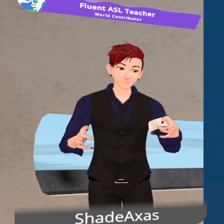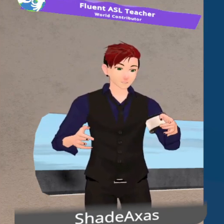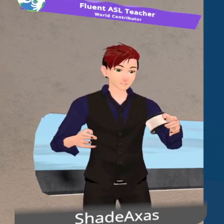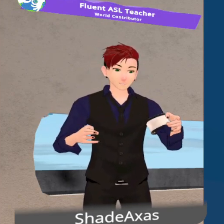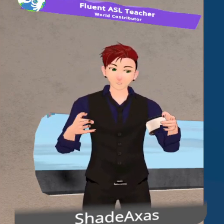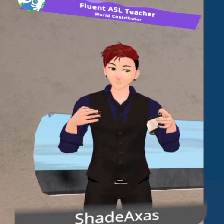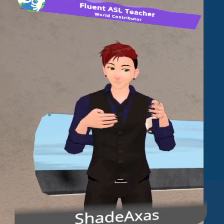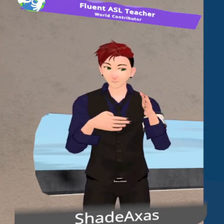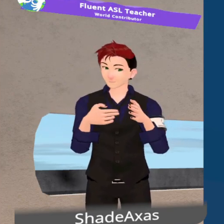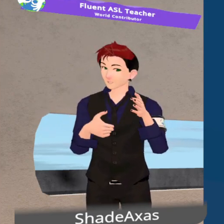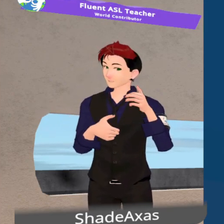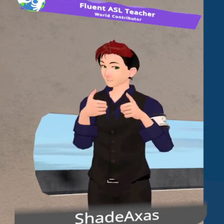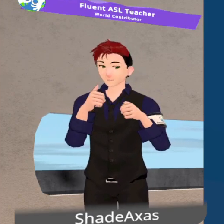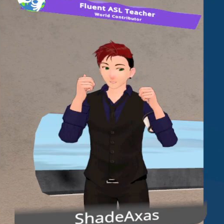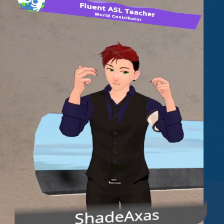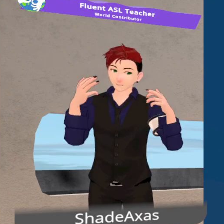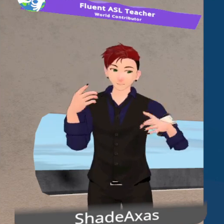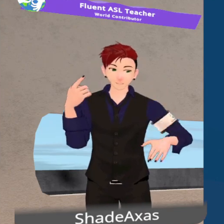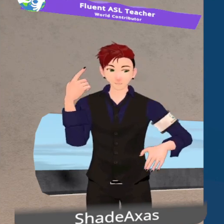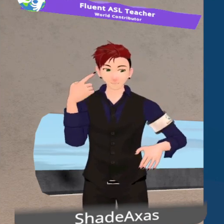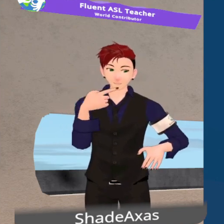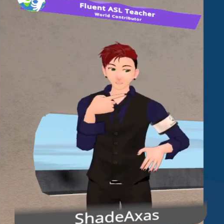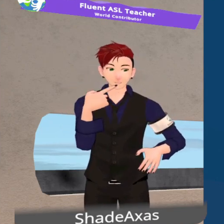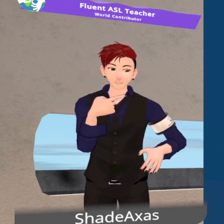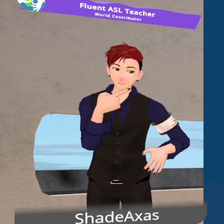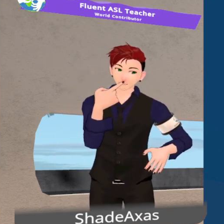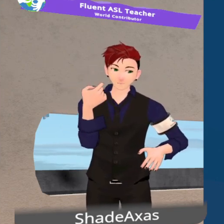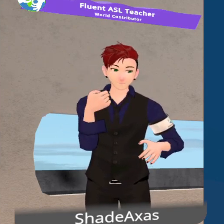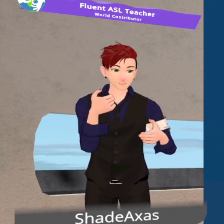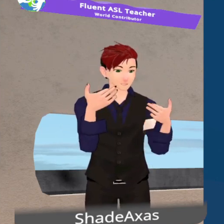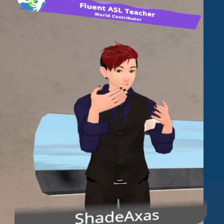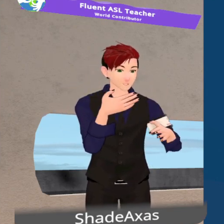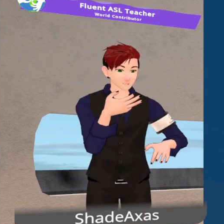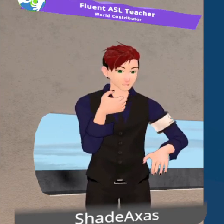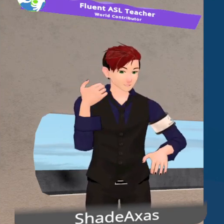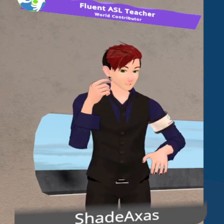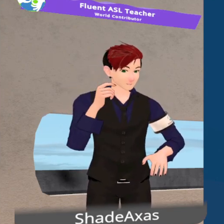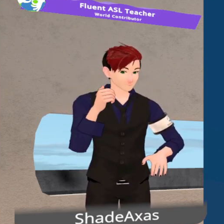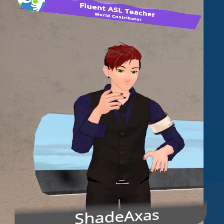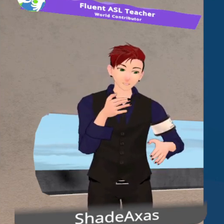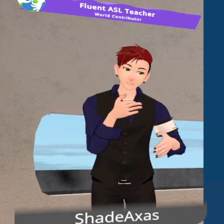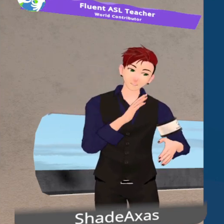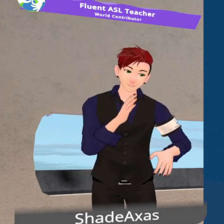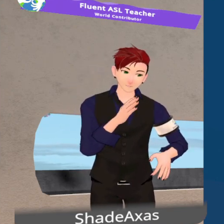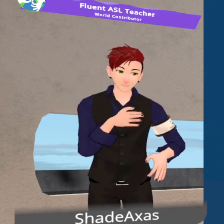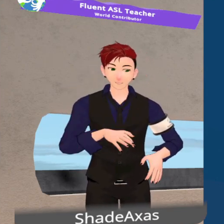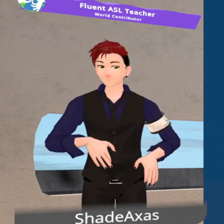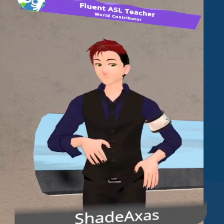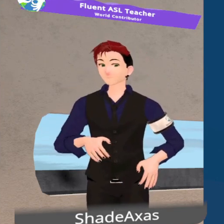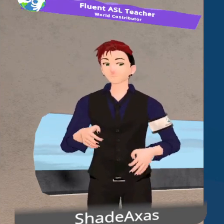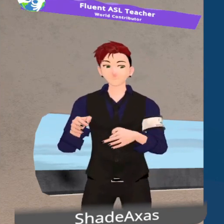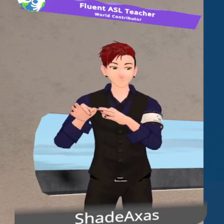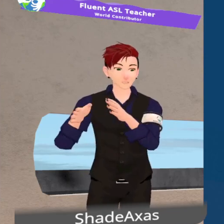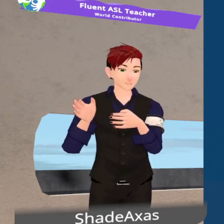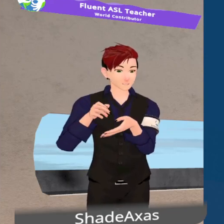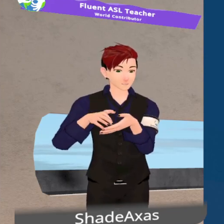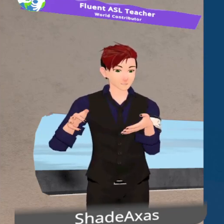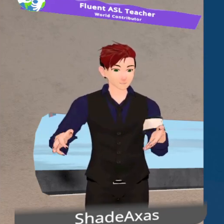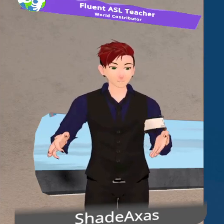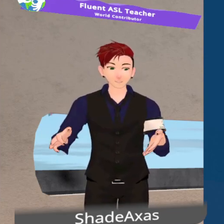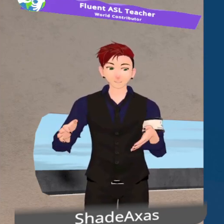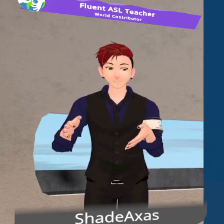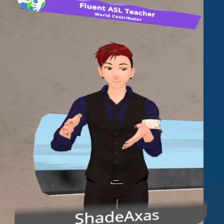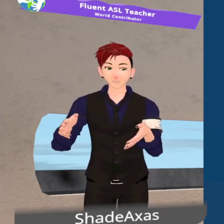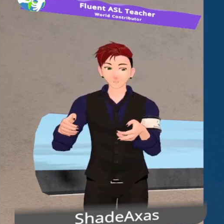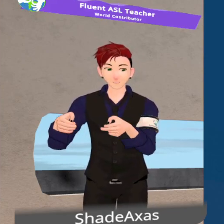for students who, honestly, most of their teachers thought they were hearing because of how well they could hear, how well they could speak. I've interpreted